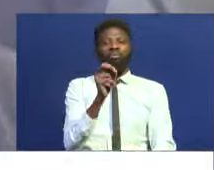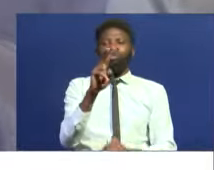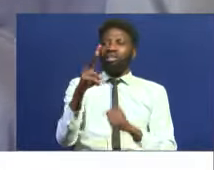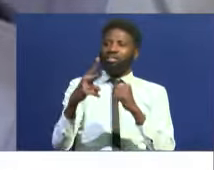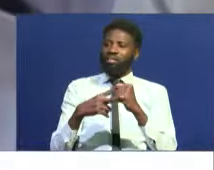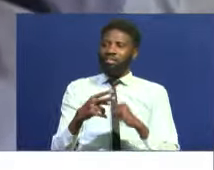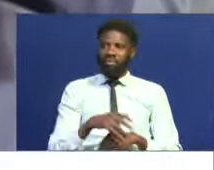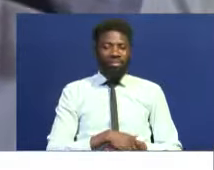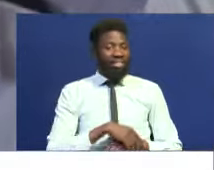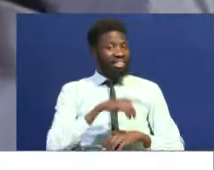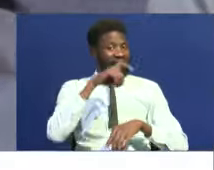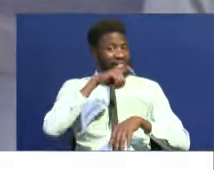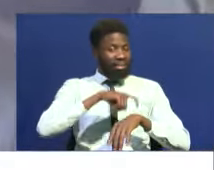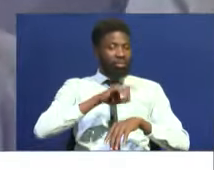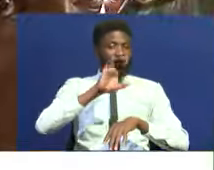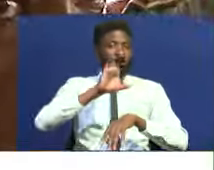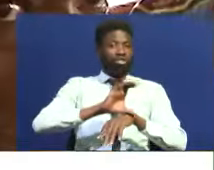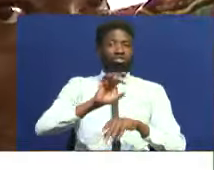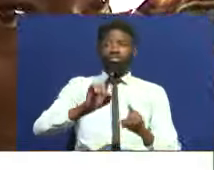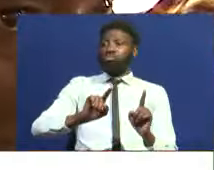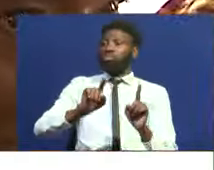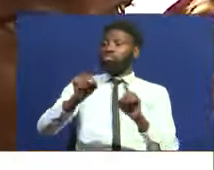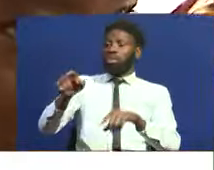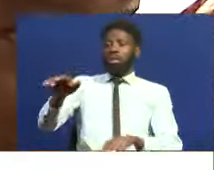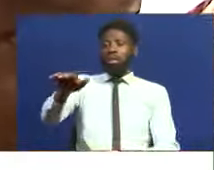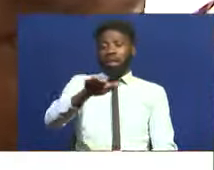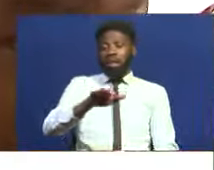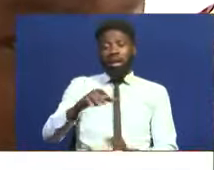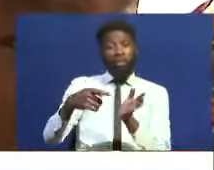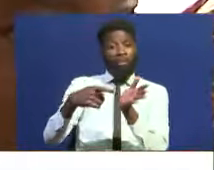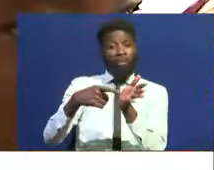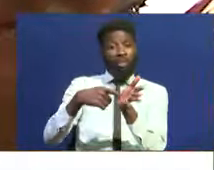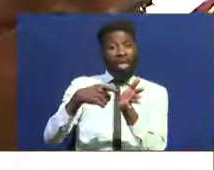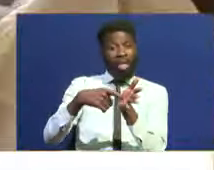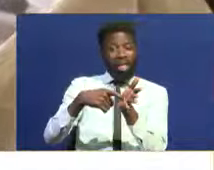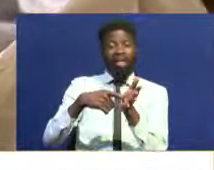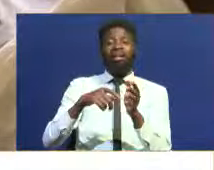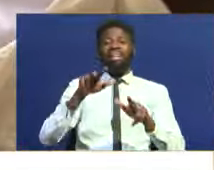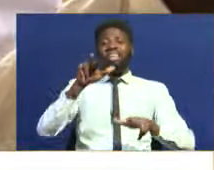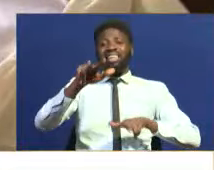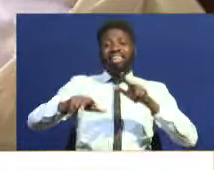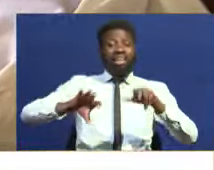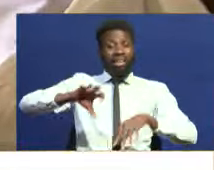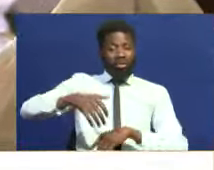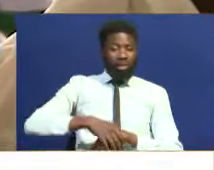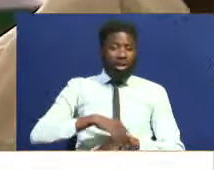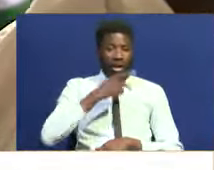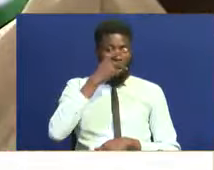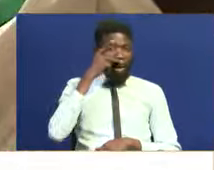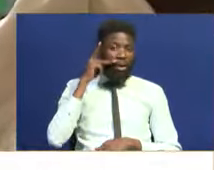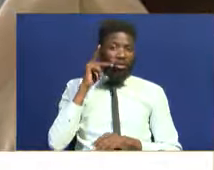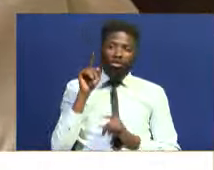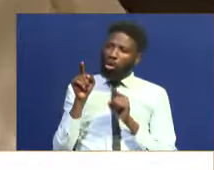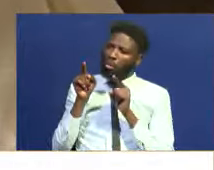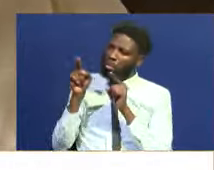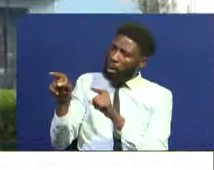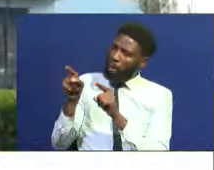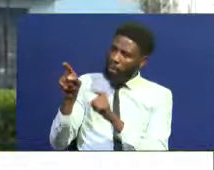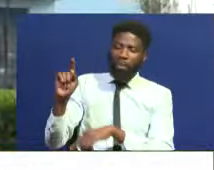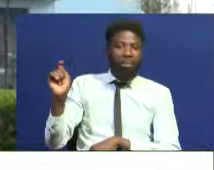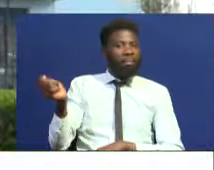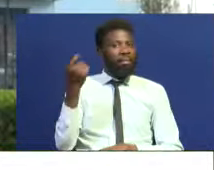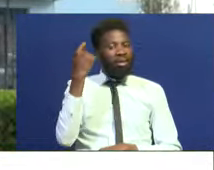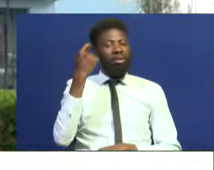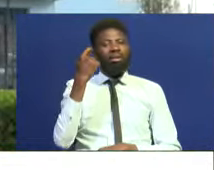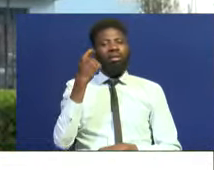Addressing a congregation at the St. Joseph's Church, Kadongo, in Mwea constituency in Kirinyaga County, Kalonzo faulted the president for what he says is